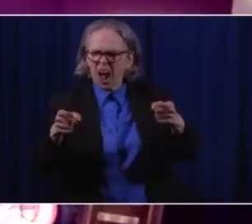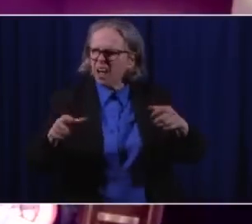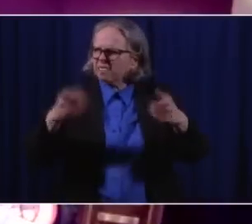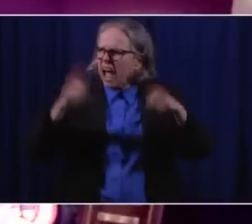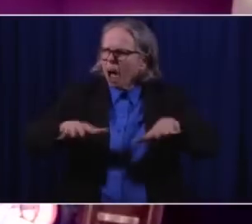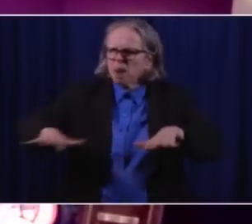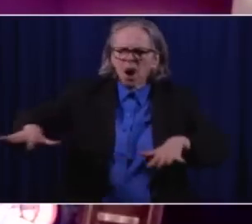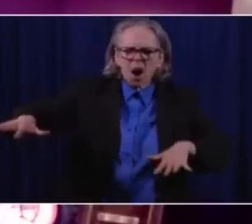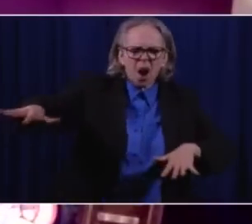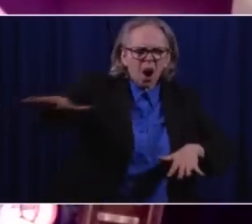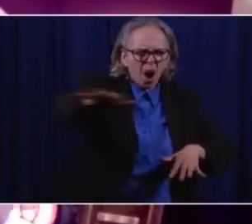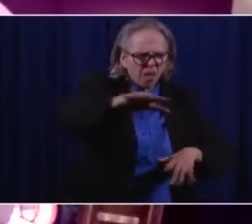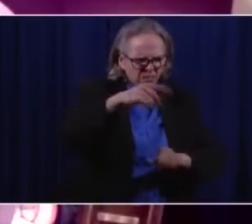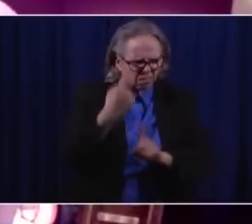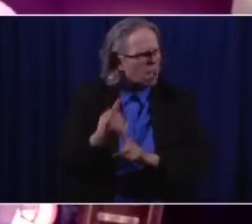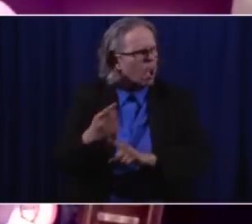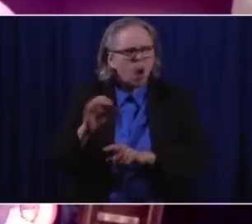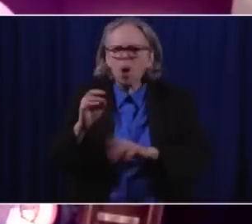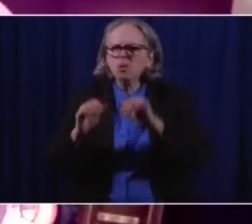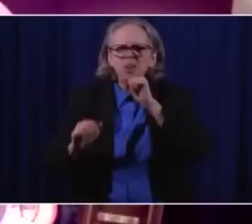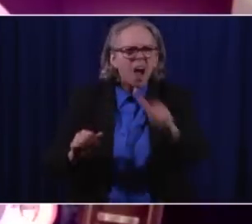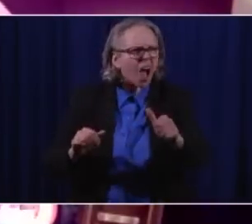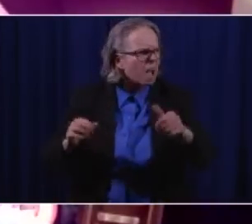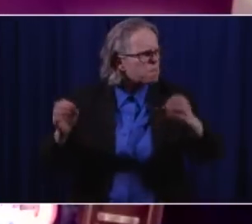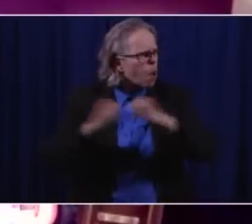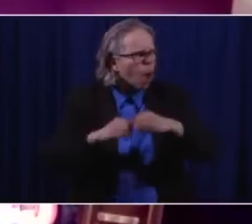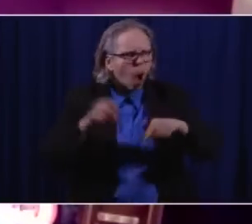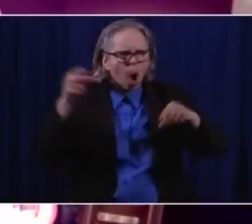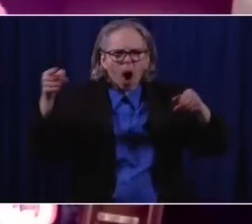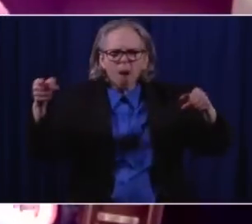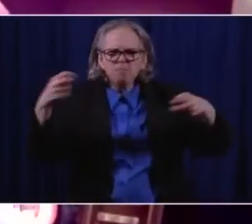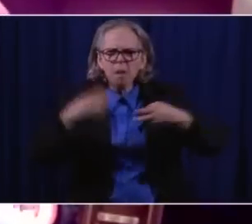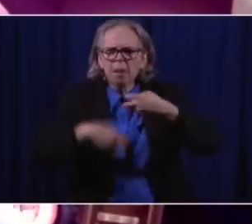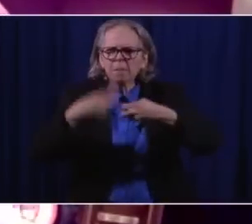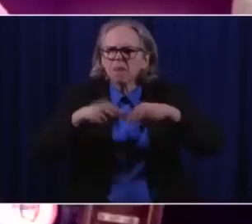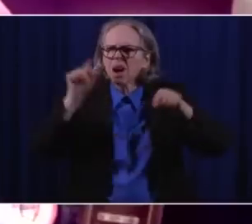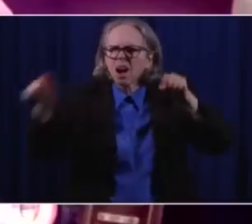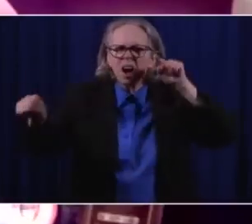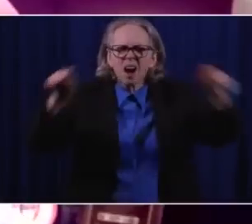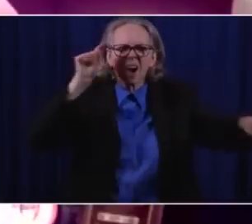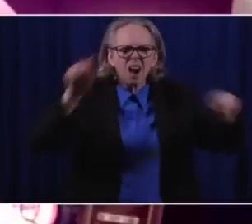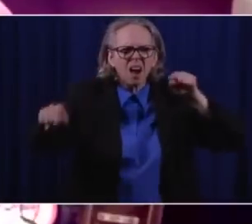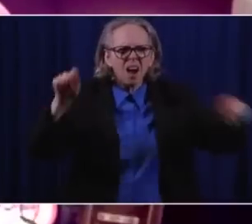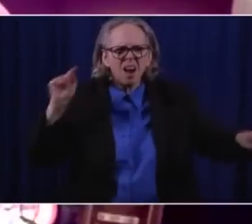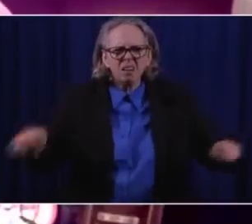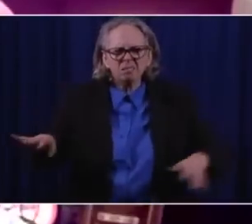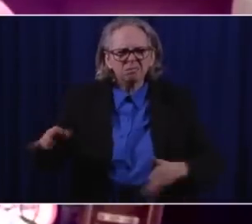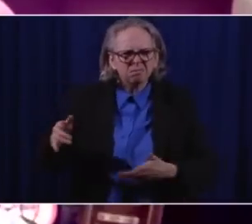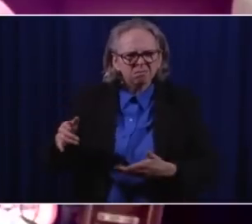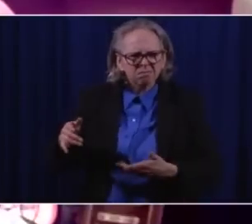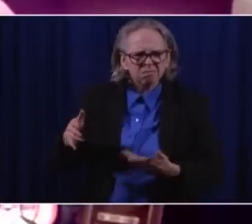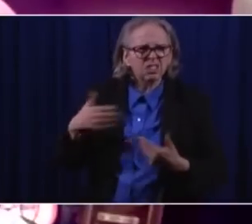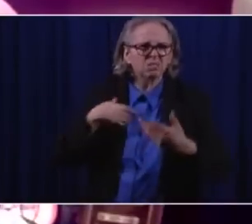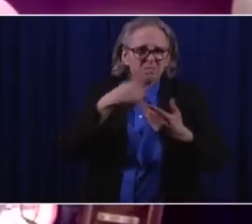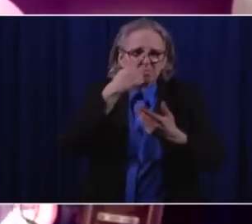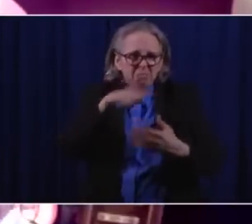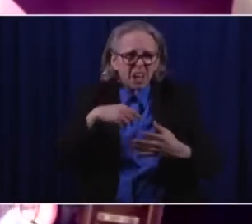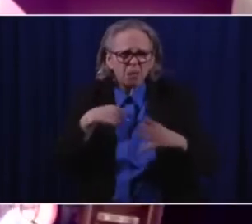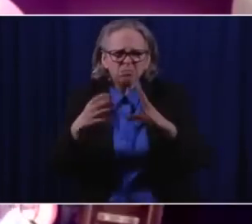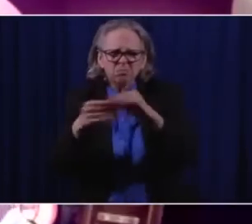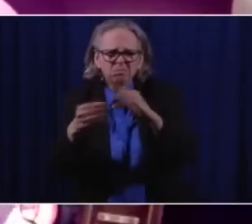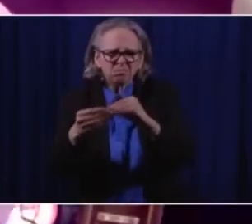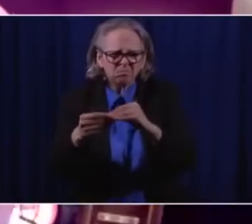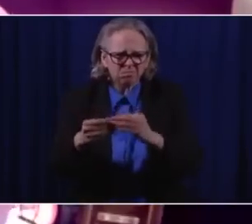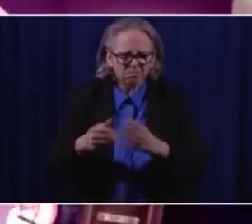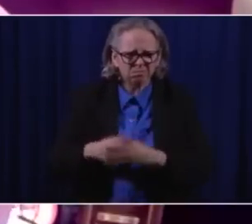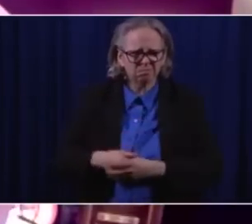unique. And we need to figure this out. Let me give you a couple, if you would, comments that I follow up on. Aaron